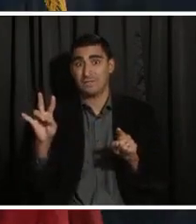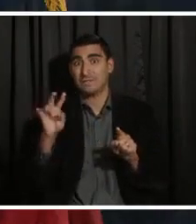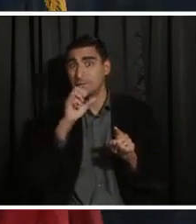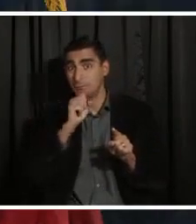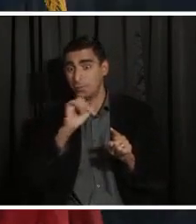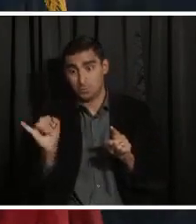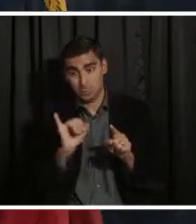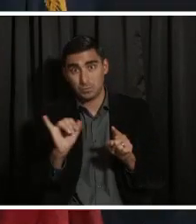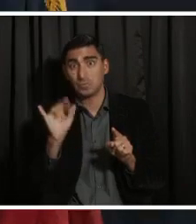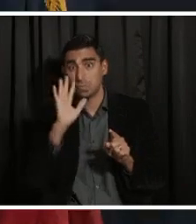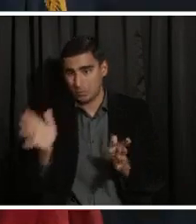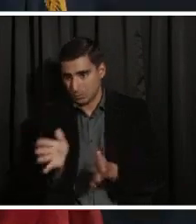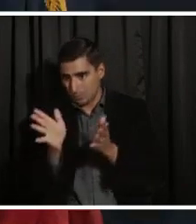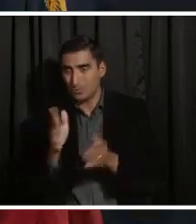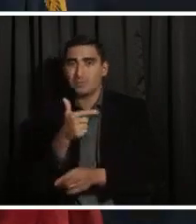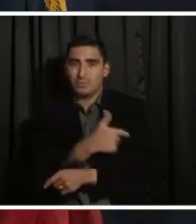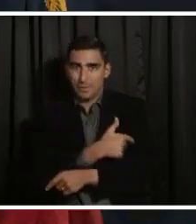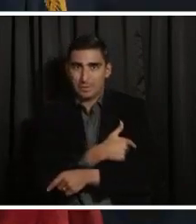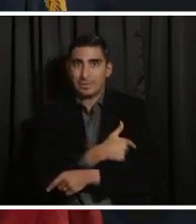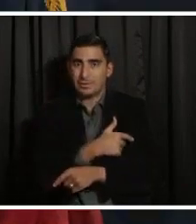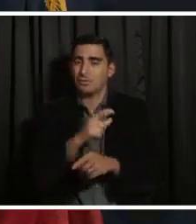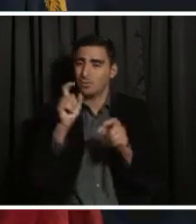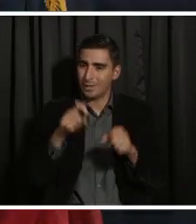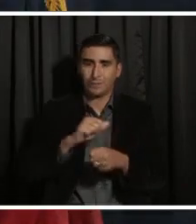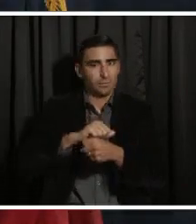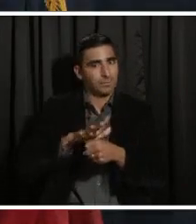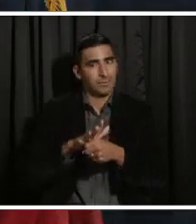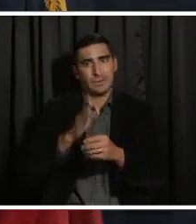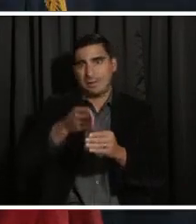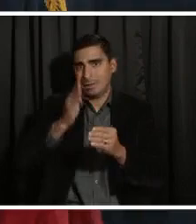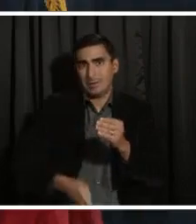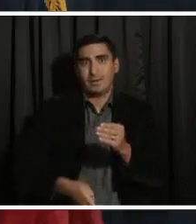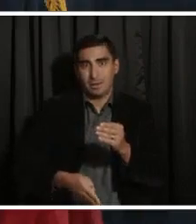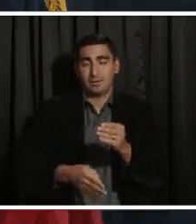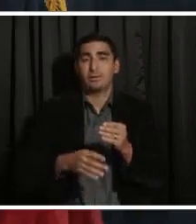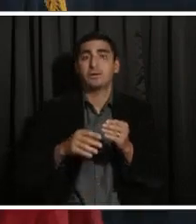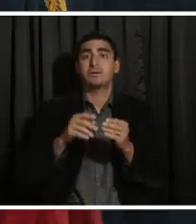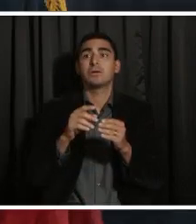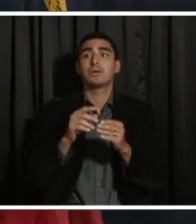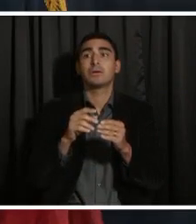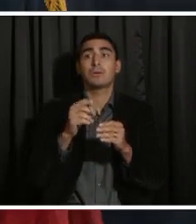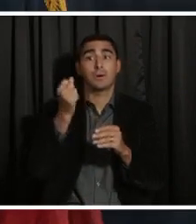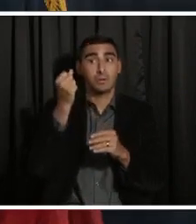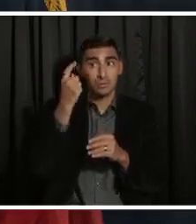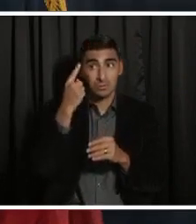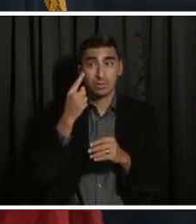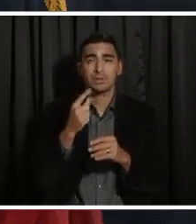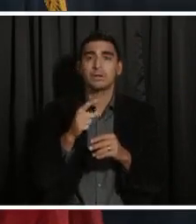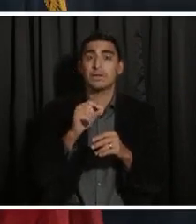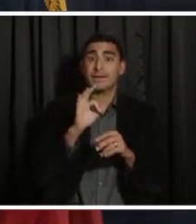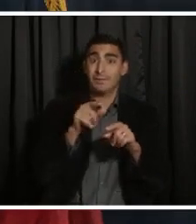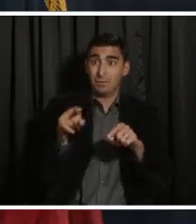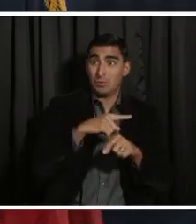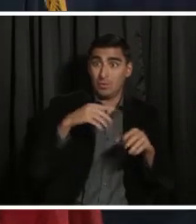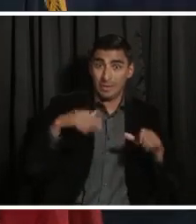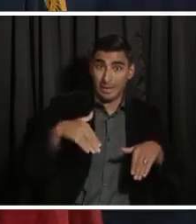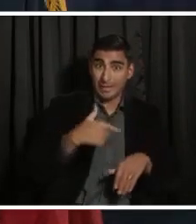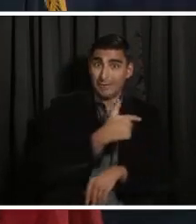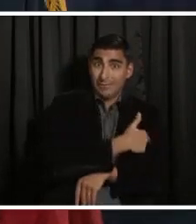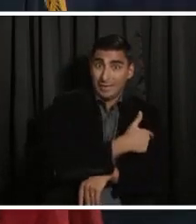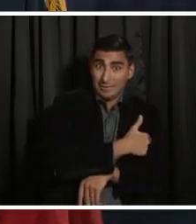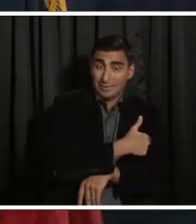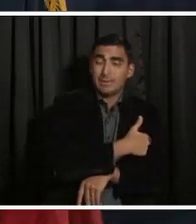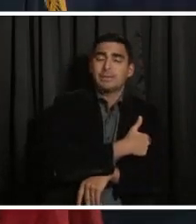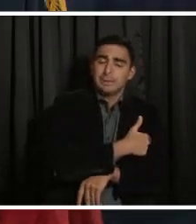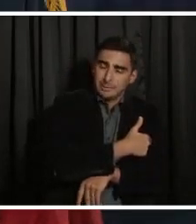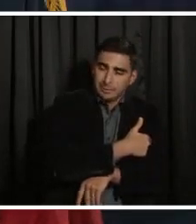pandemic. And until it ends, especially if you are unvaccinated, I want to emphasize the importance of wearing a mask